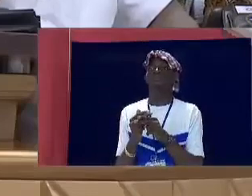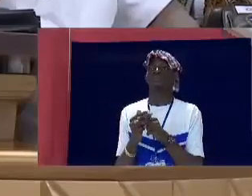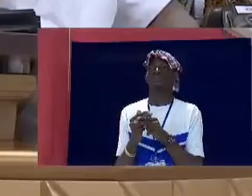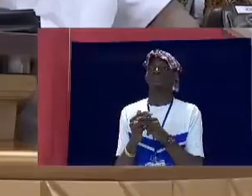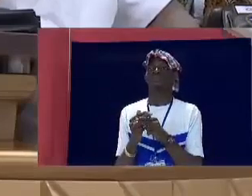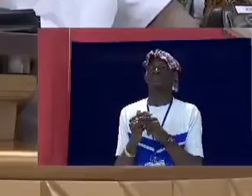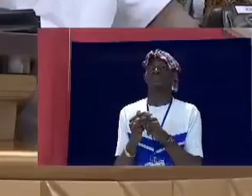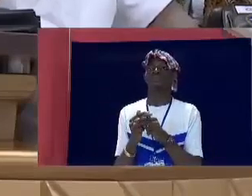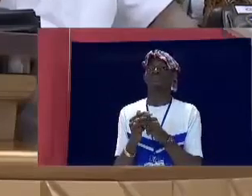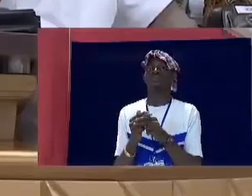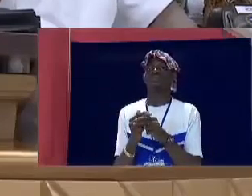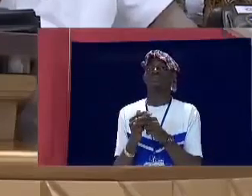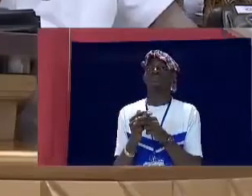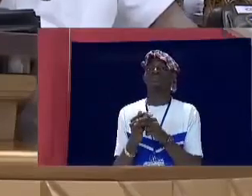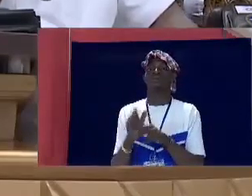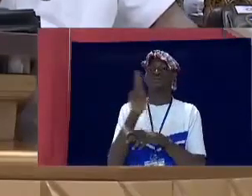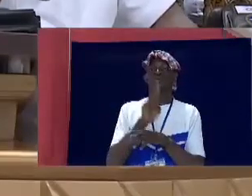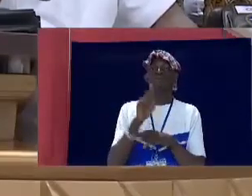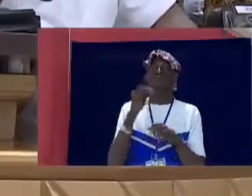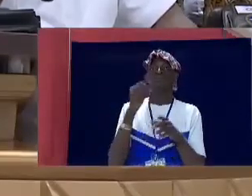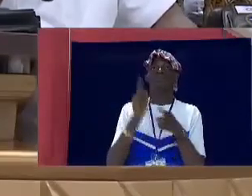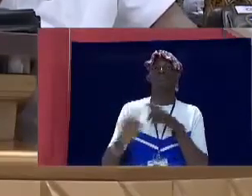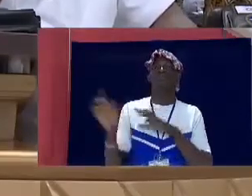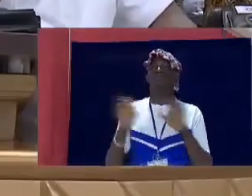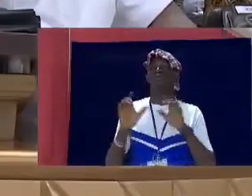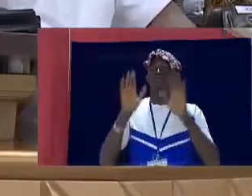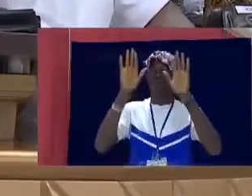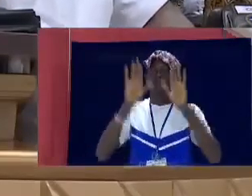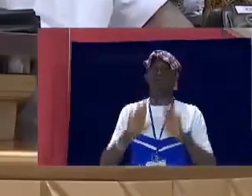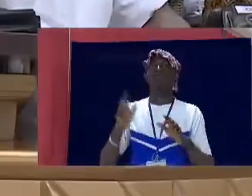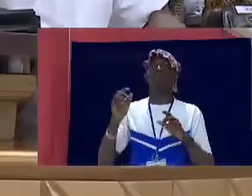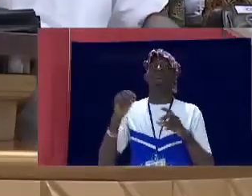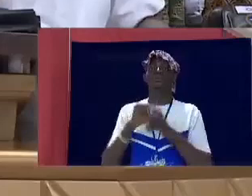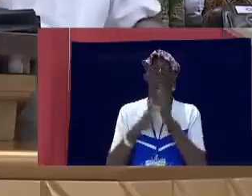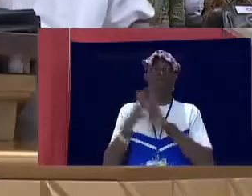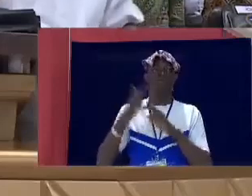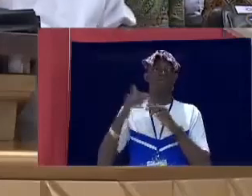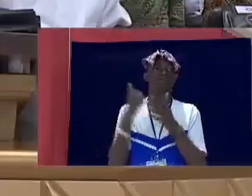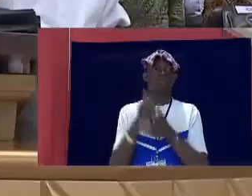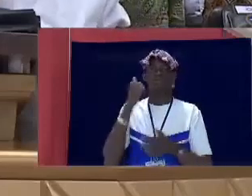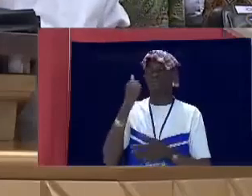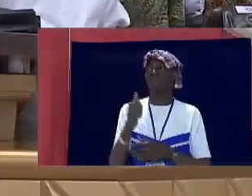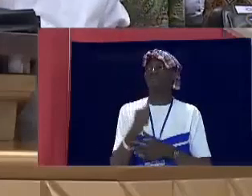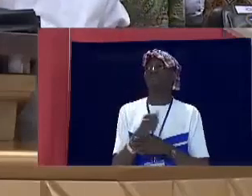re. Use them to perform miracles. Elo won fun ise iyanu.